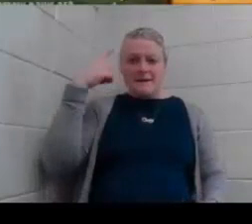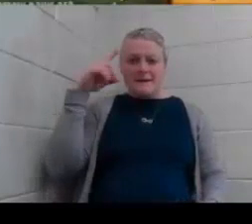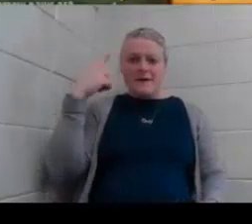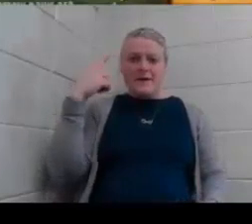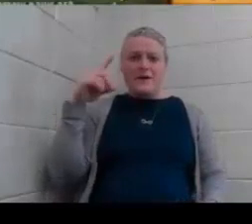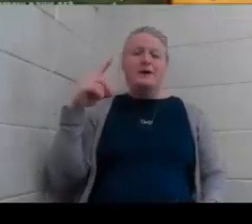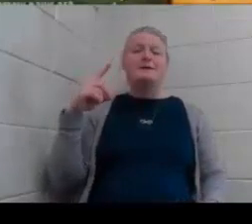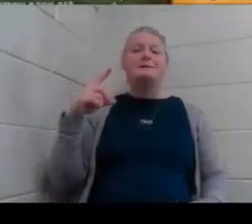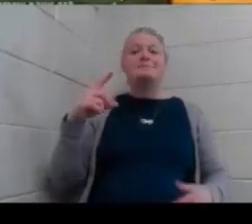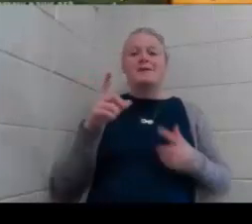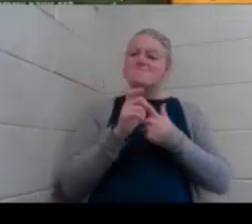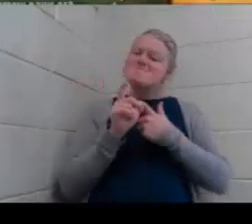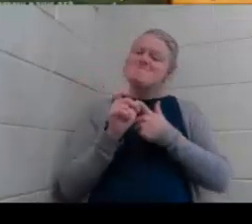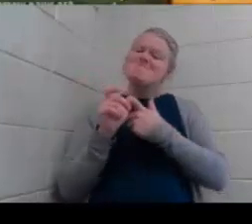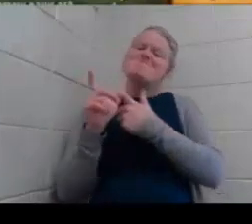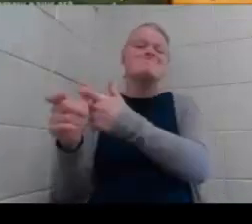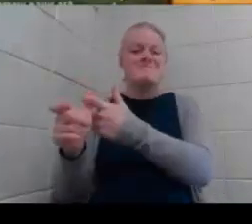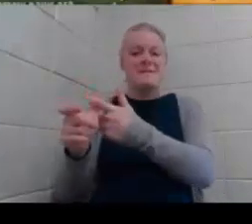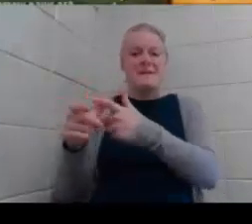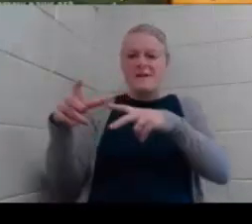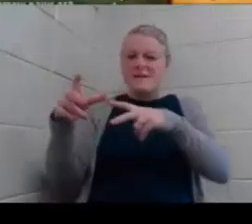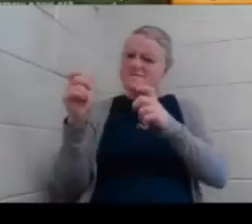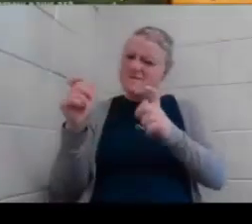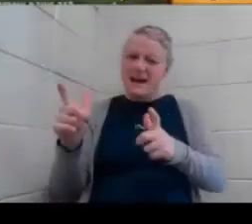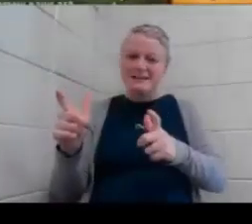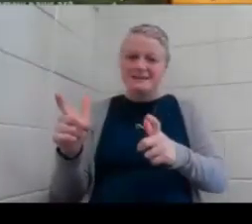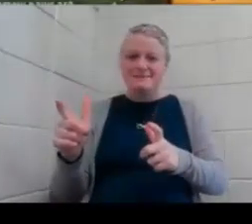And their body is built for